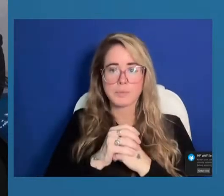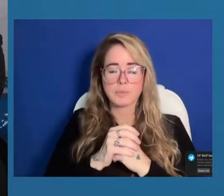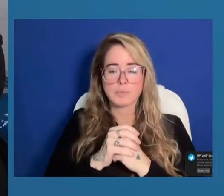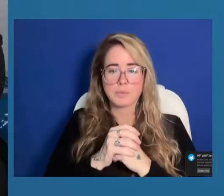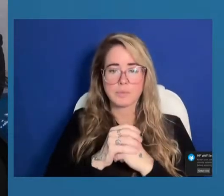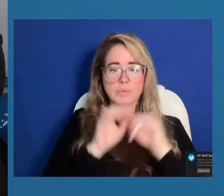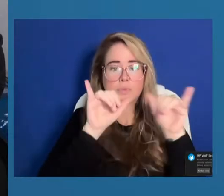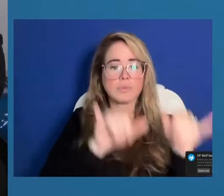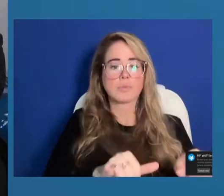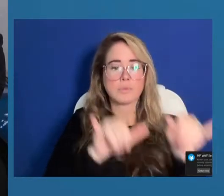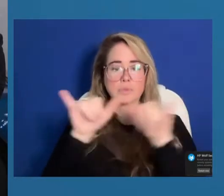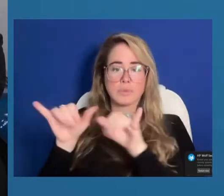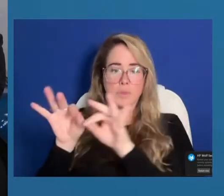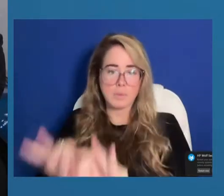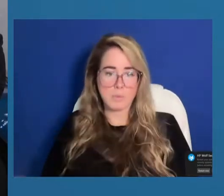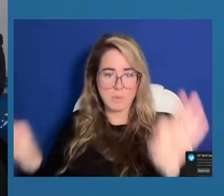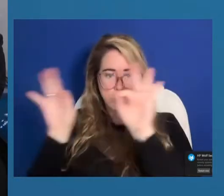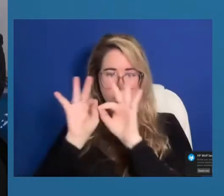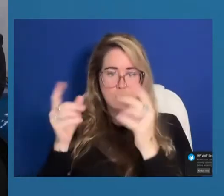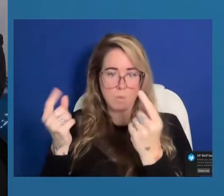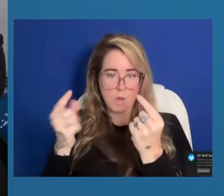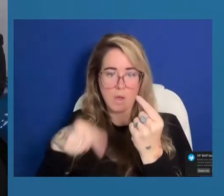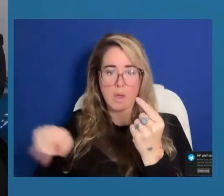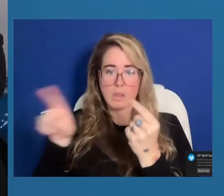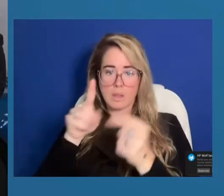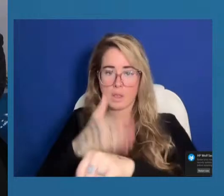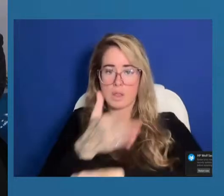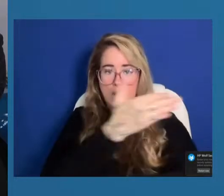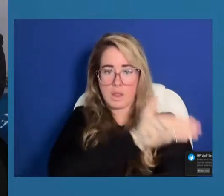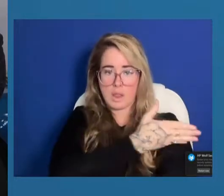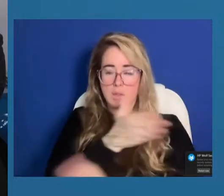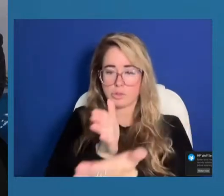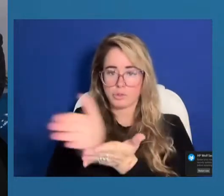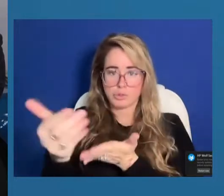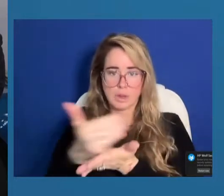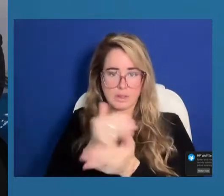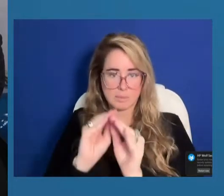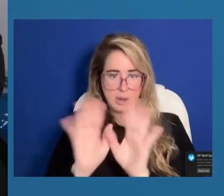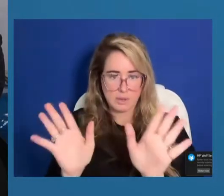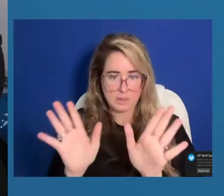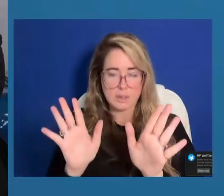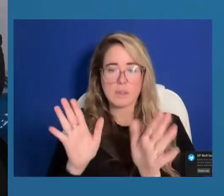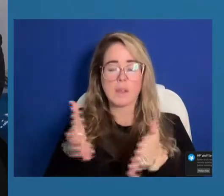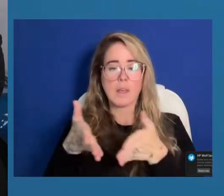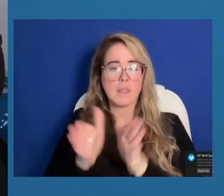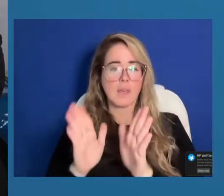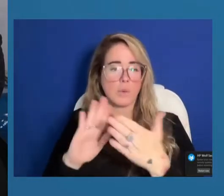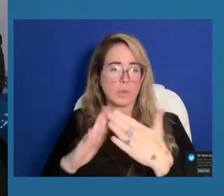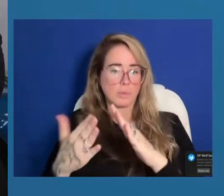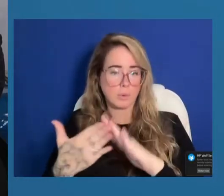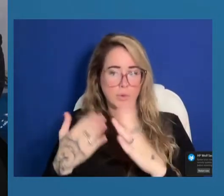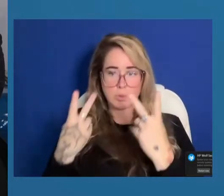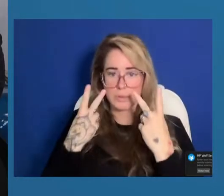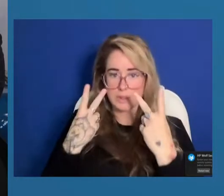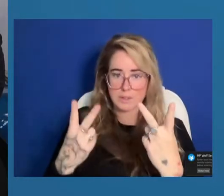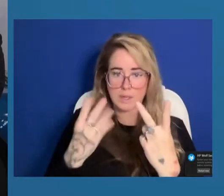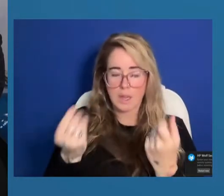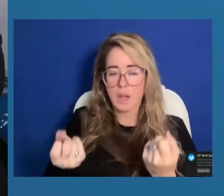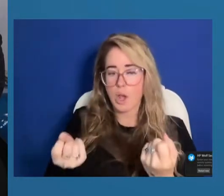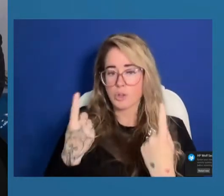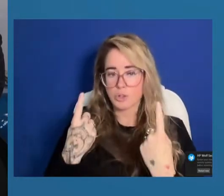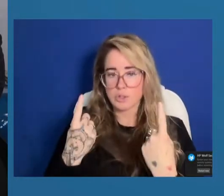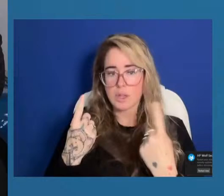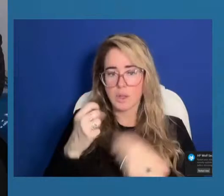Equally as important, they enhance transparency, allowing our communities to see and understand the